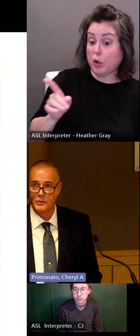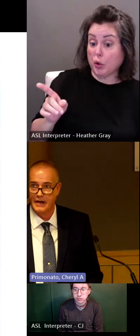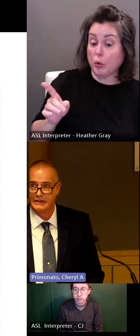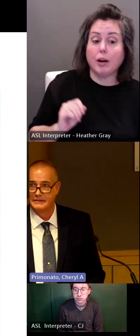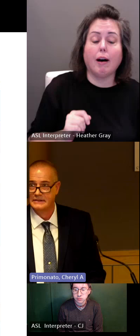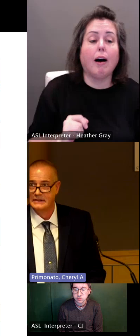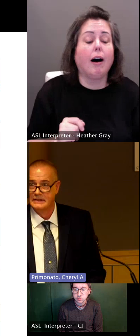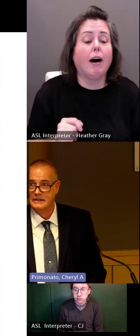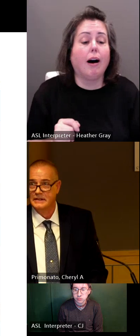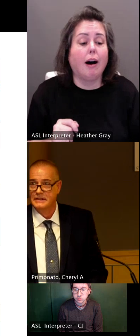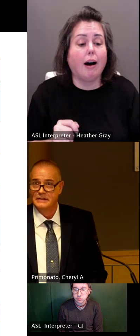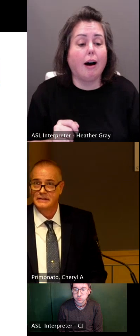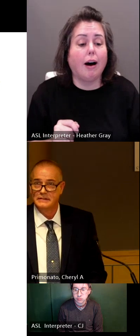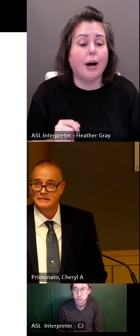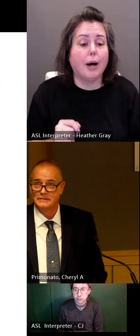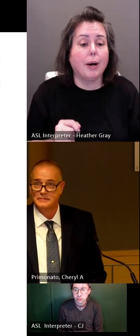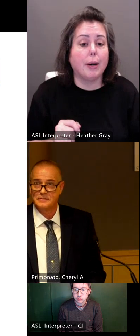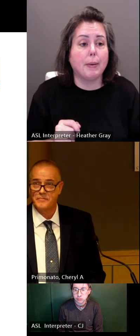audits that were conducted.